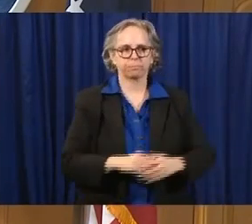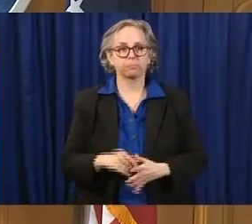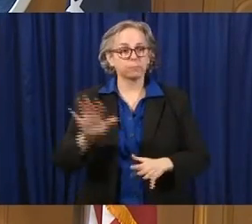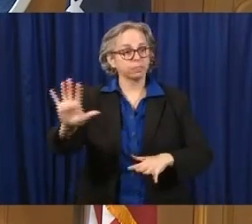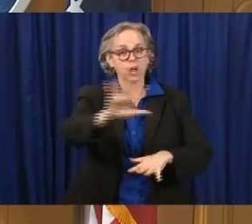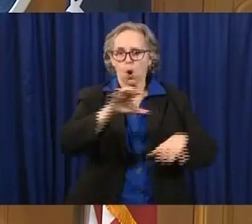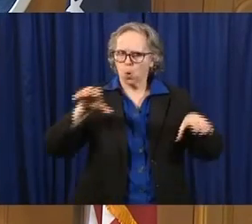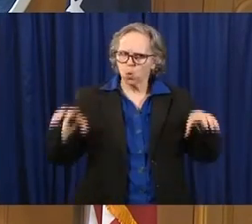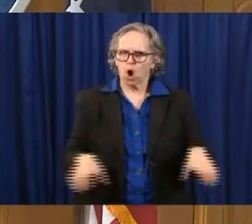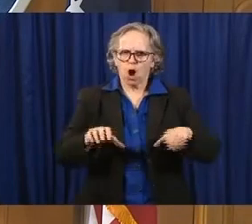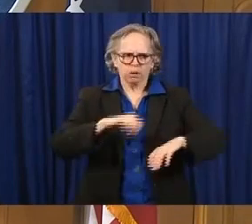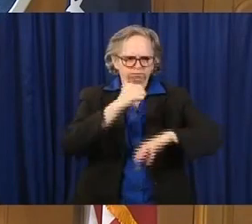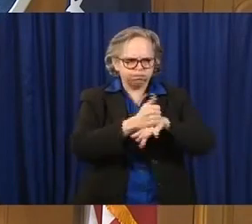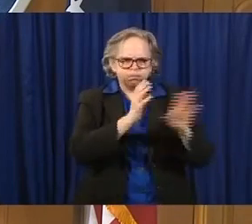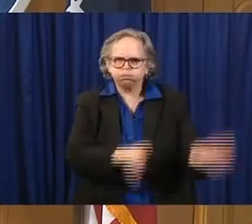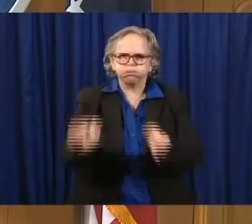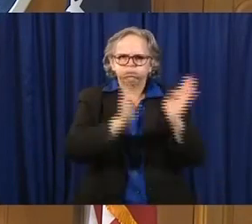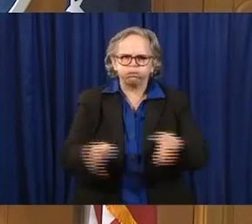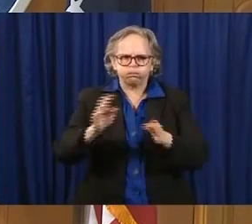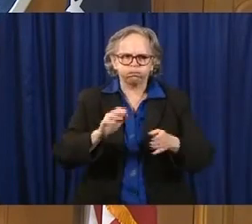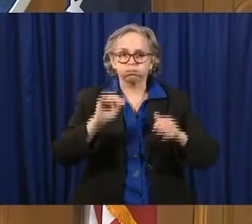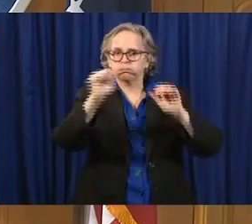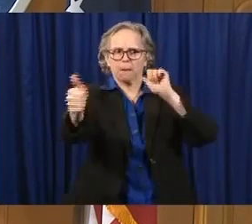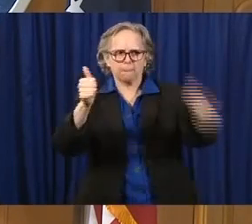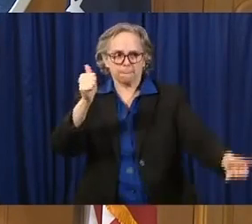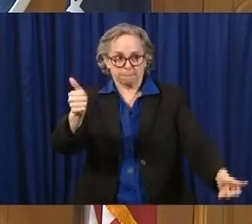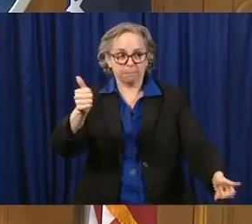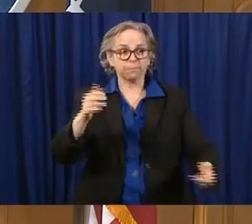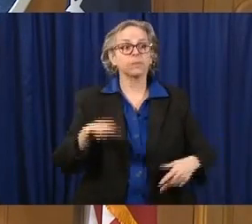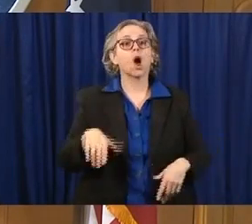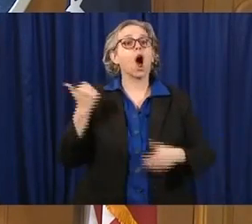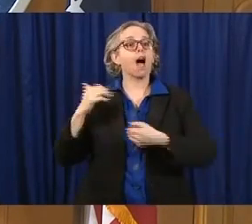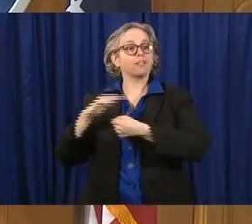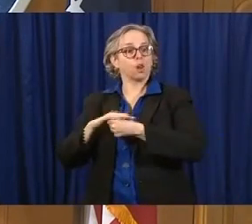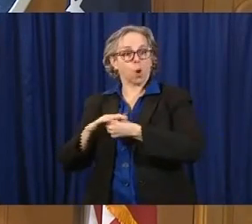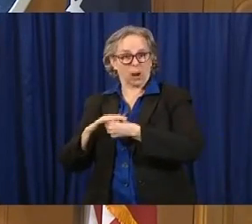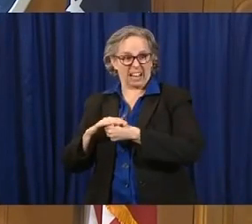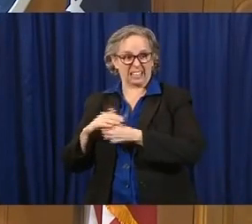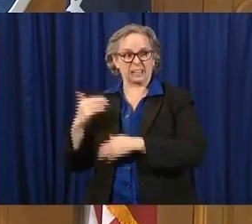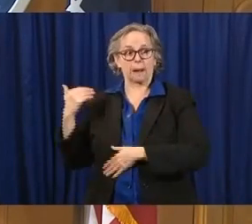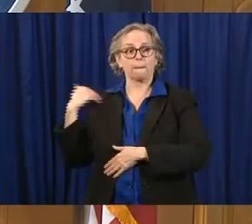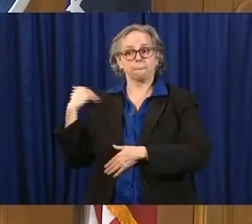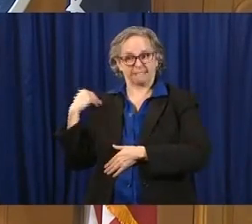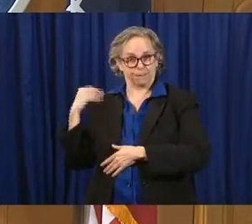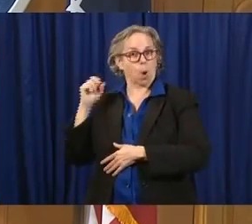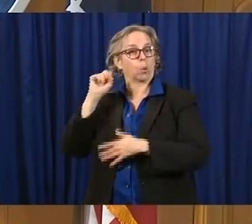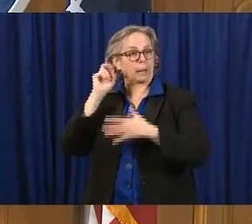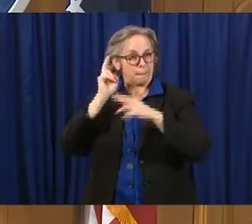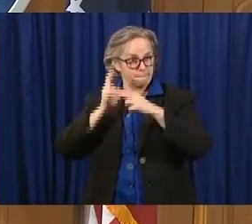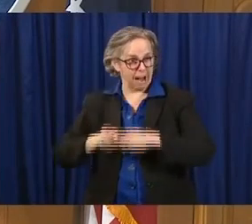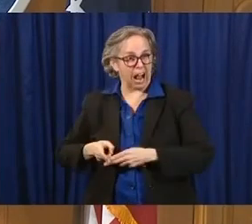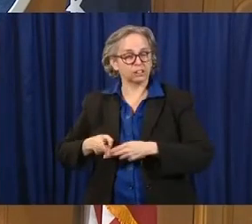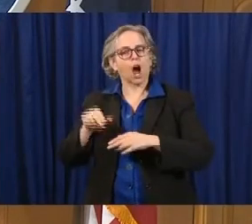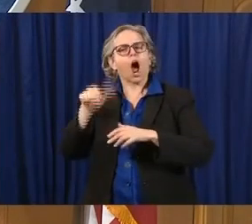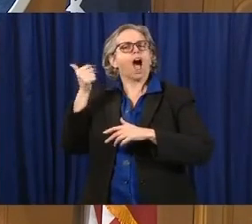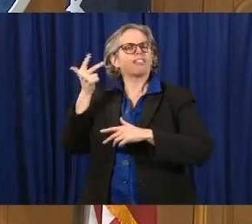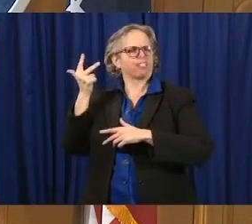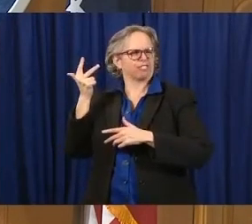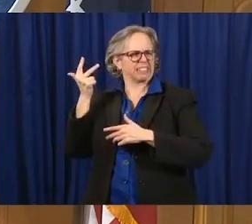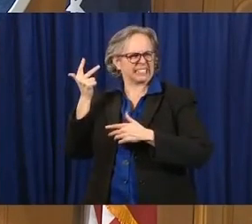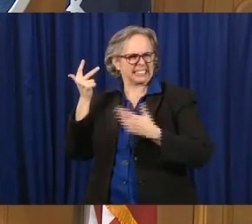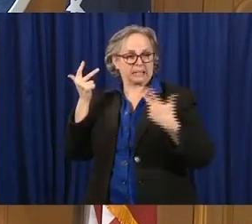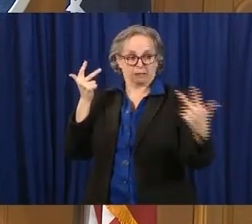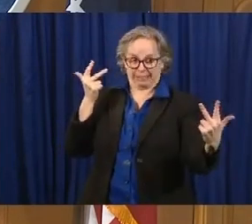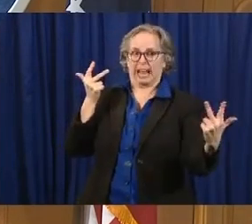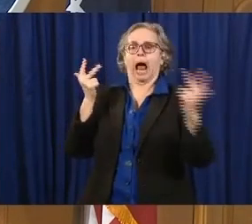other locations that we talked about, we announced in the location of 3 additional sites, and we're really